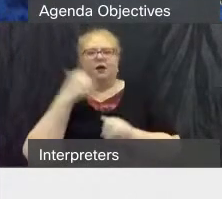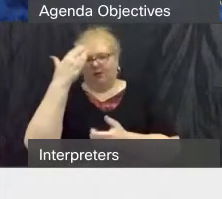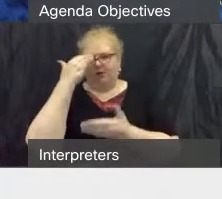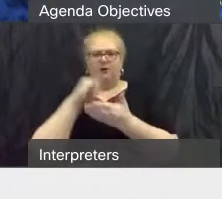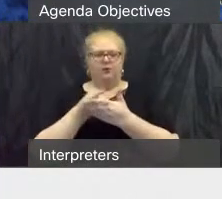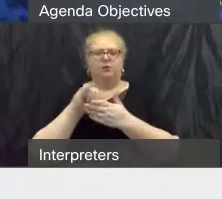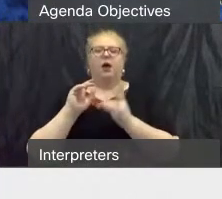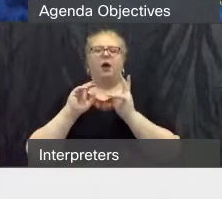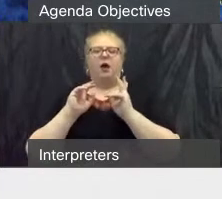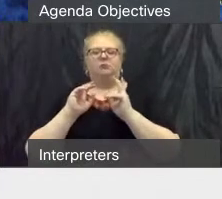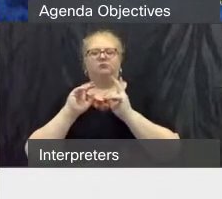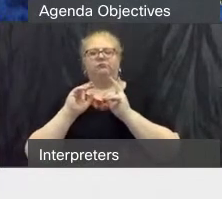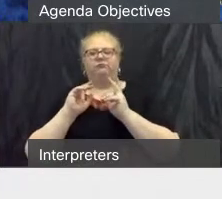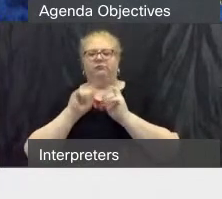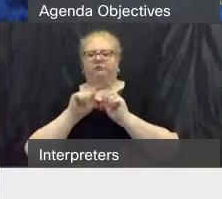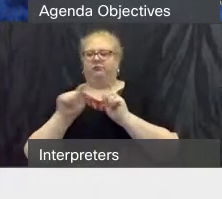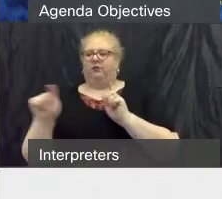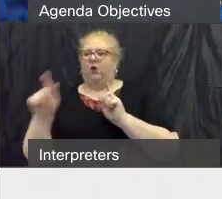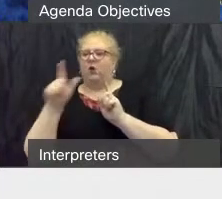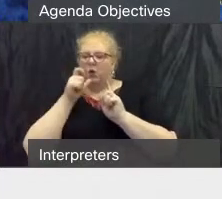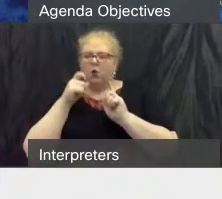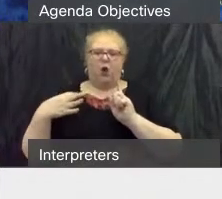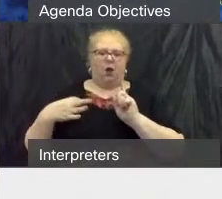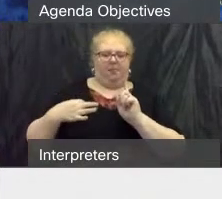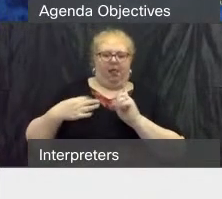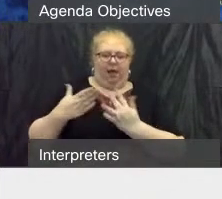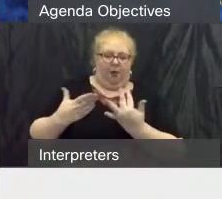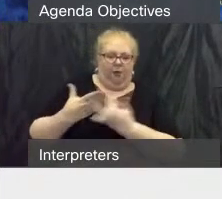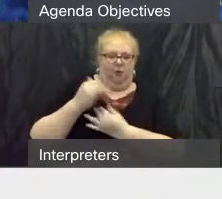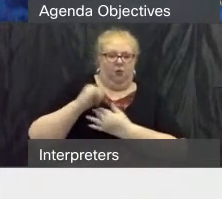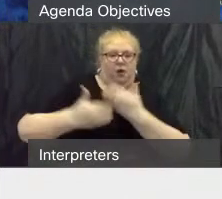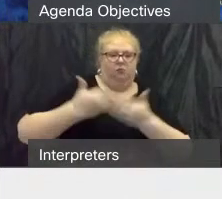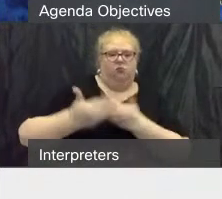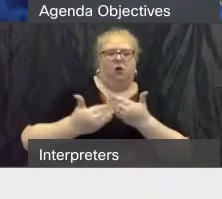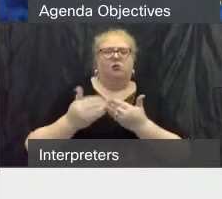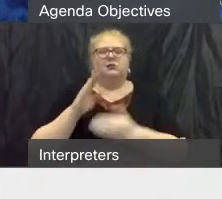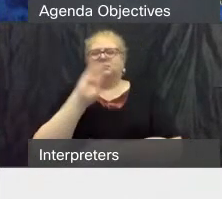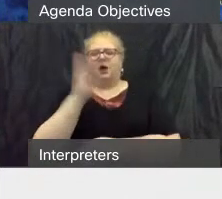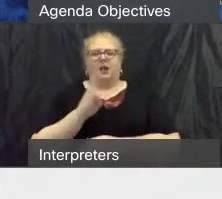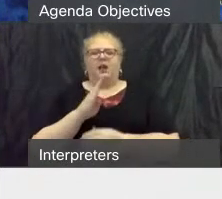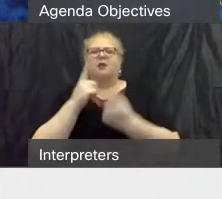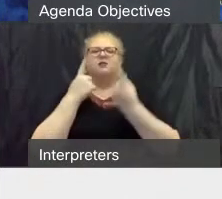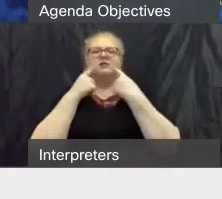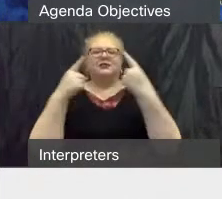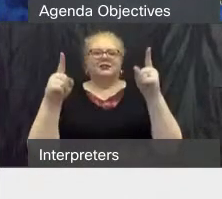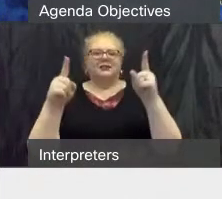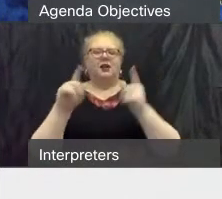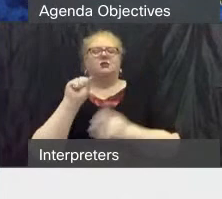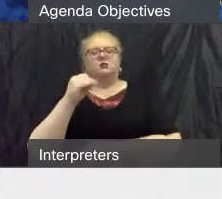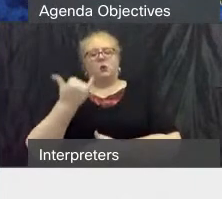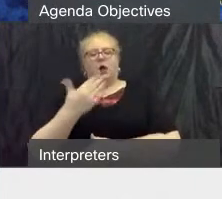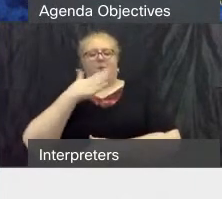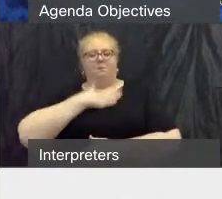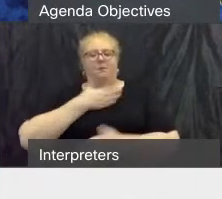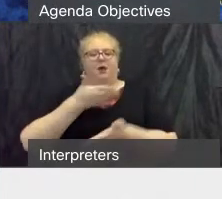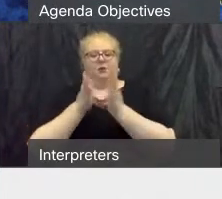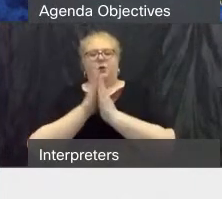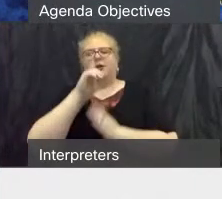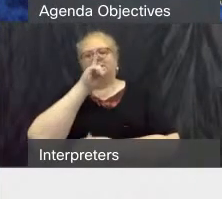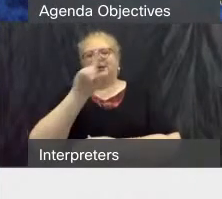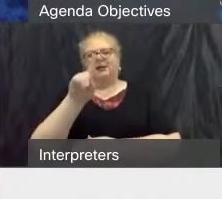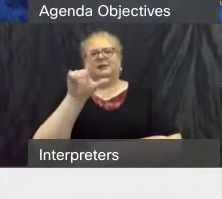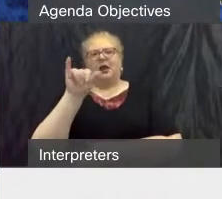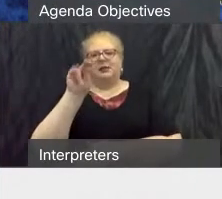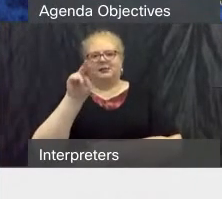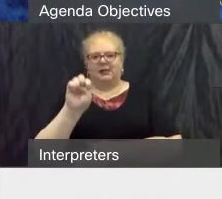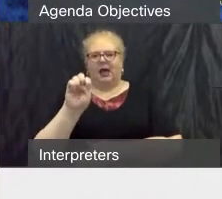through that process were not ever successful. So again, my request is for a line item allocation.